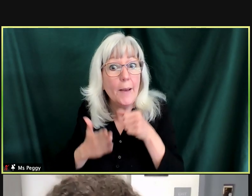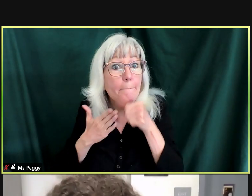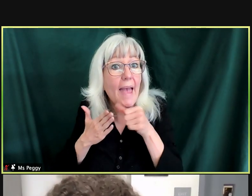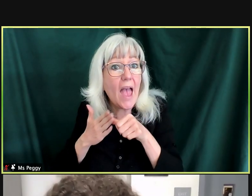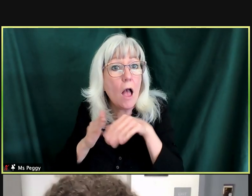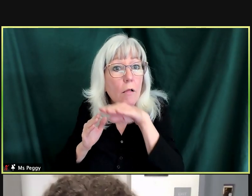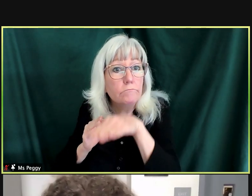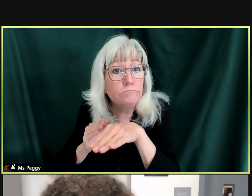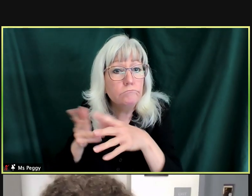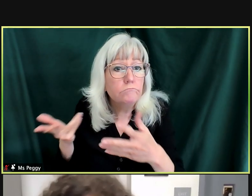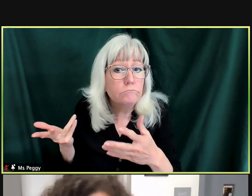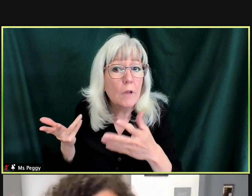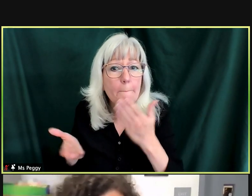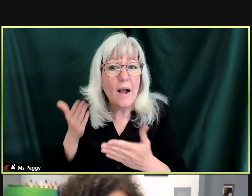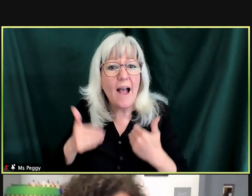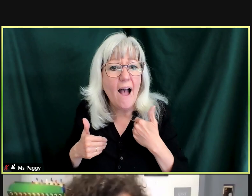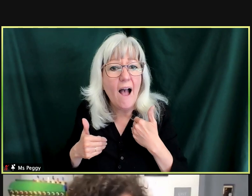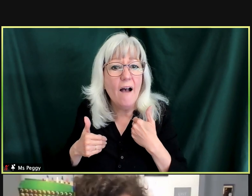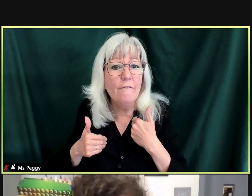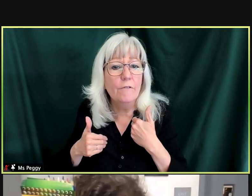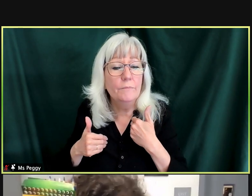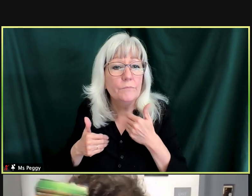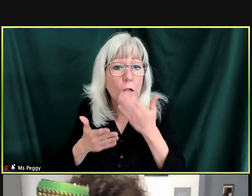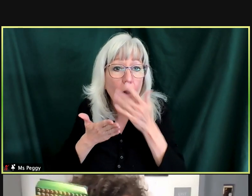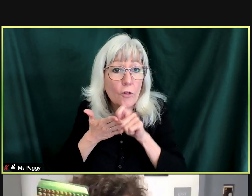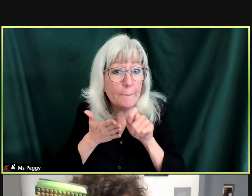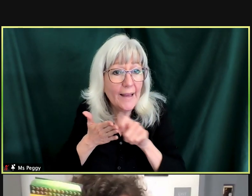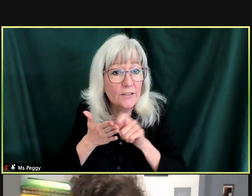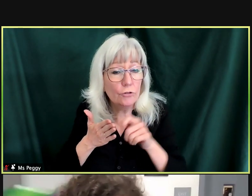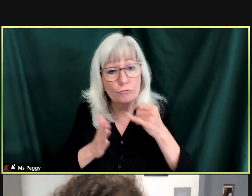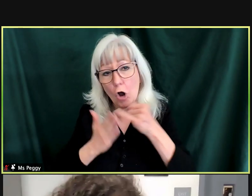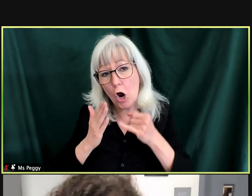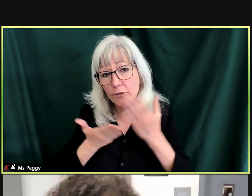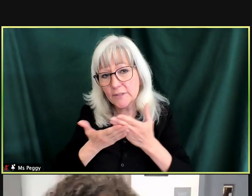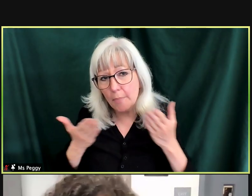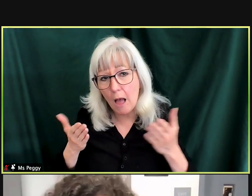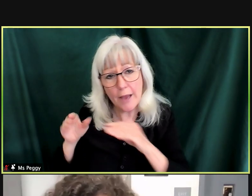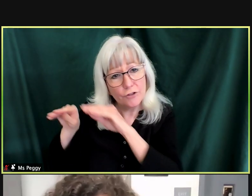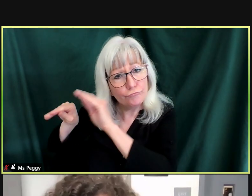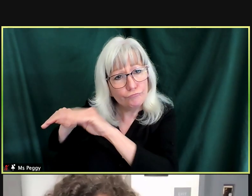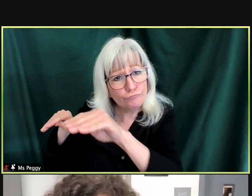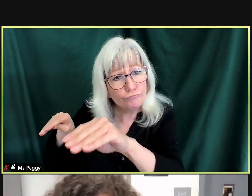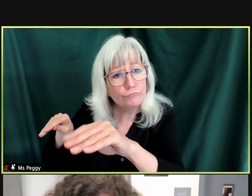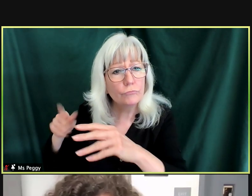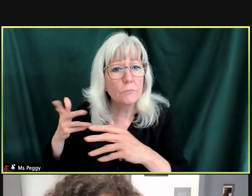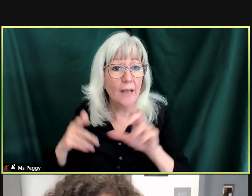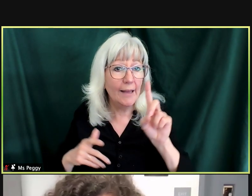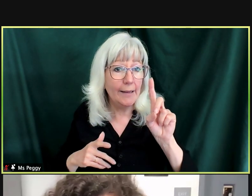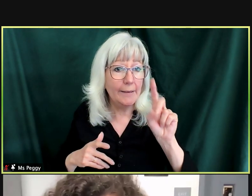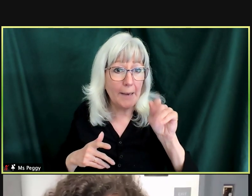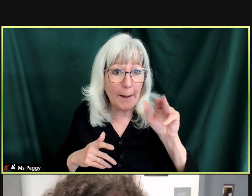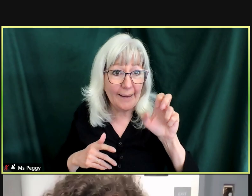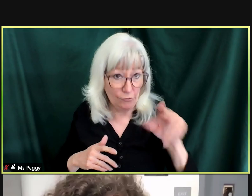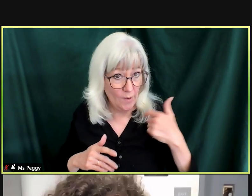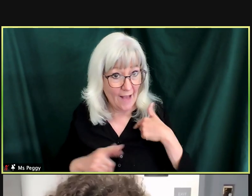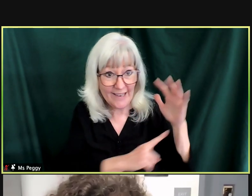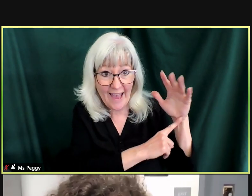you might have some, art supplies. Damien, do you have a candle on your